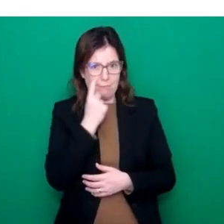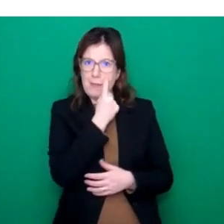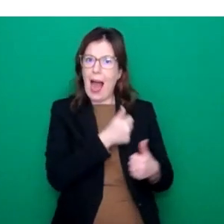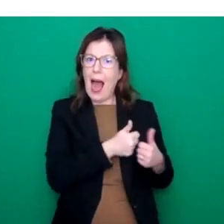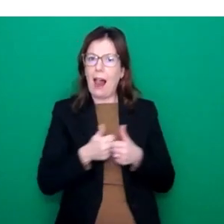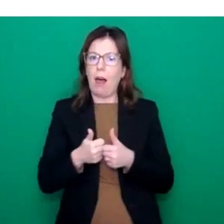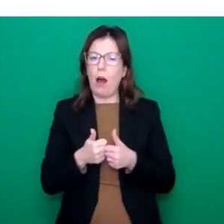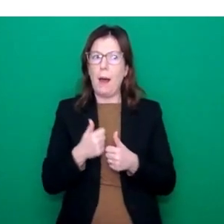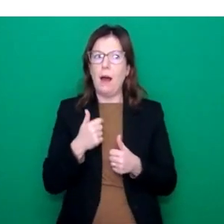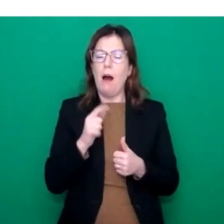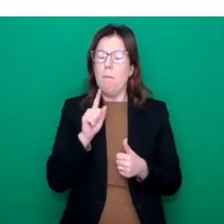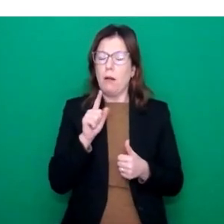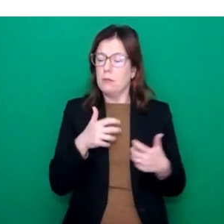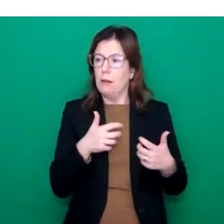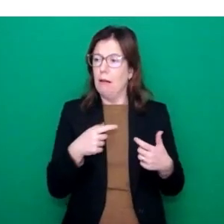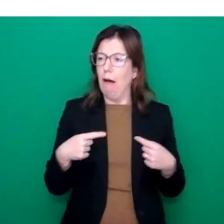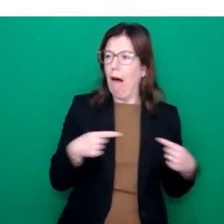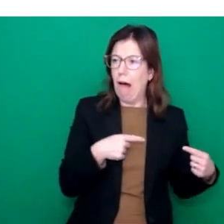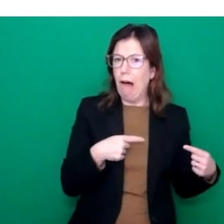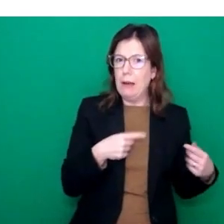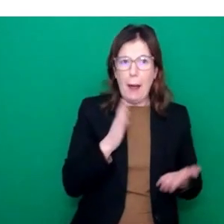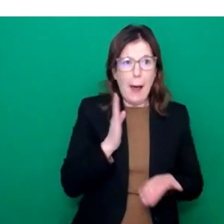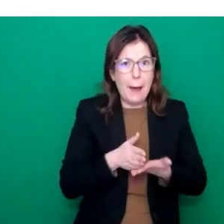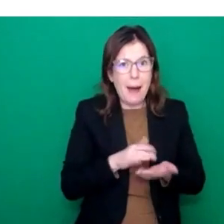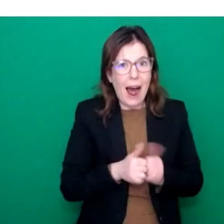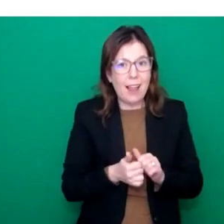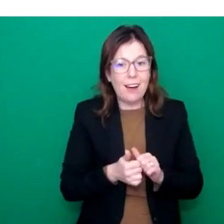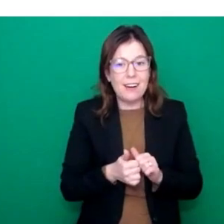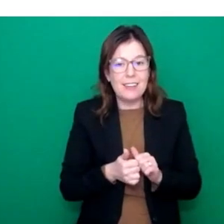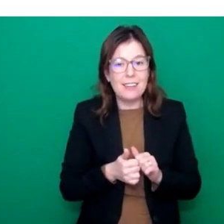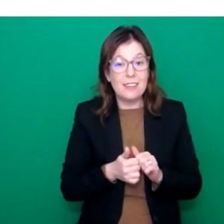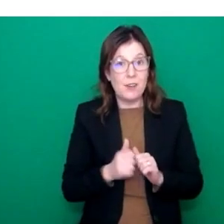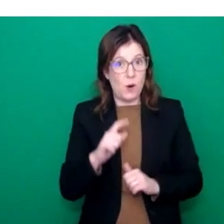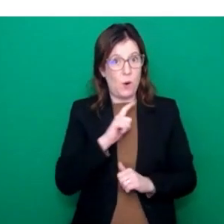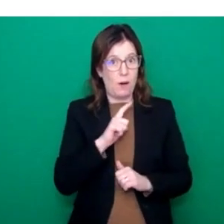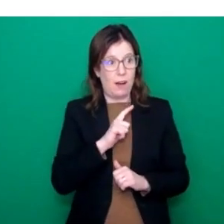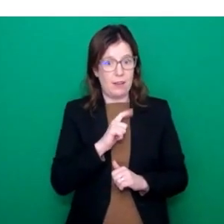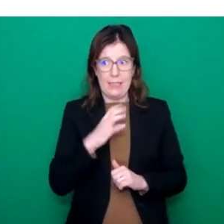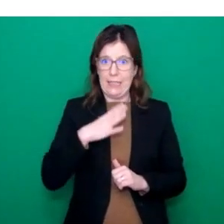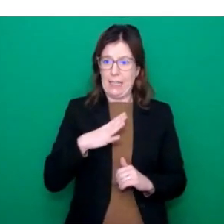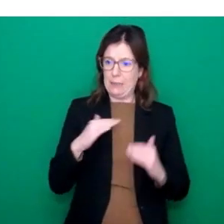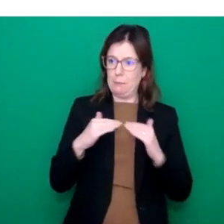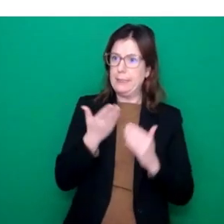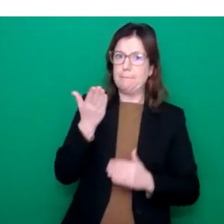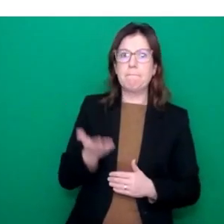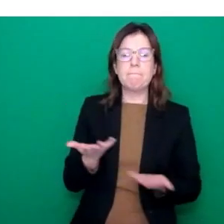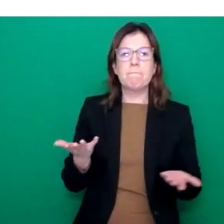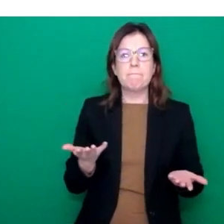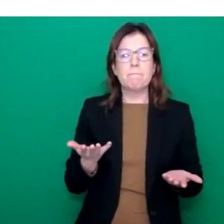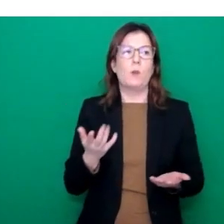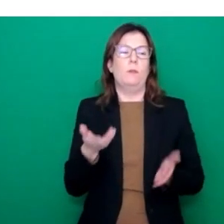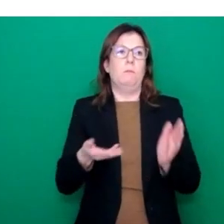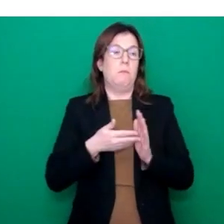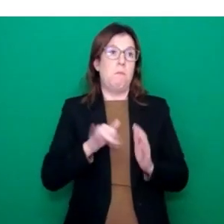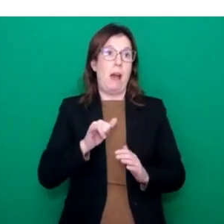then I thought, oh, is it? Because the person's putting that question, it's obviously not meeting their need. And then I thought about the importance of having